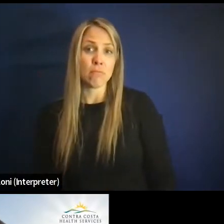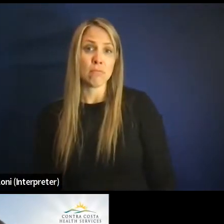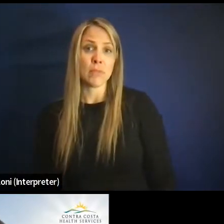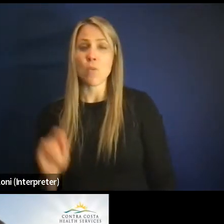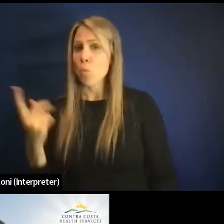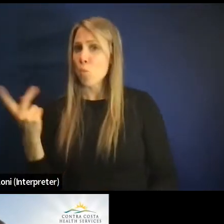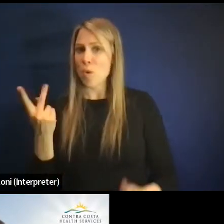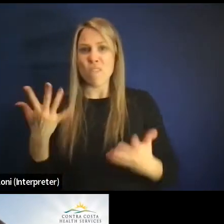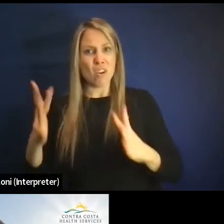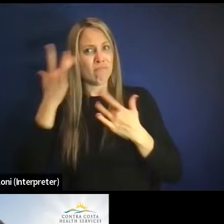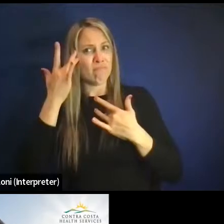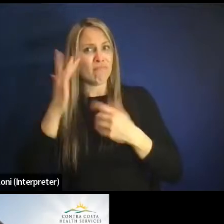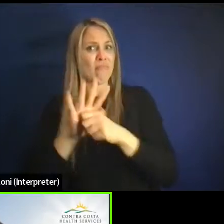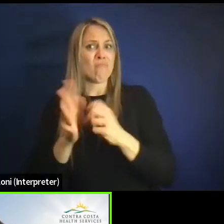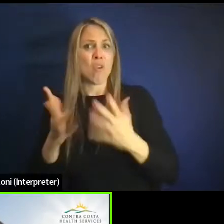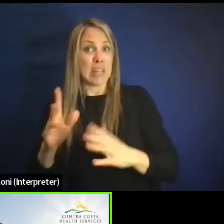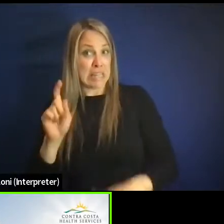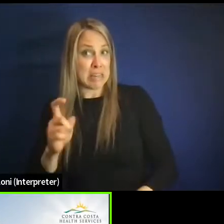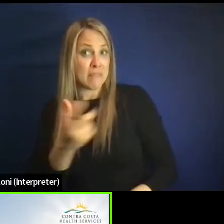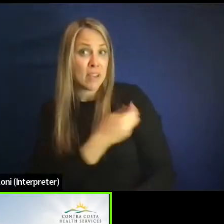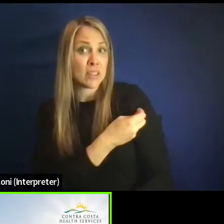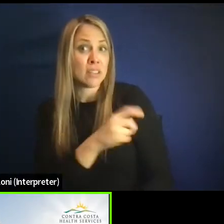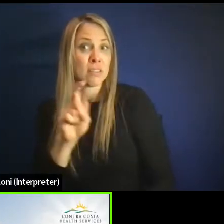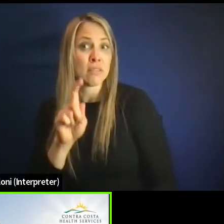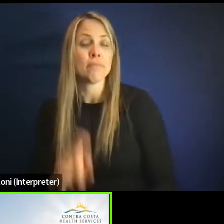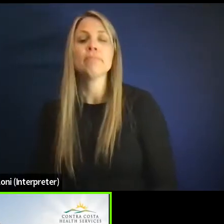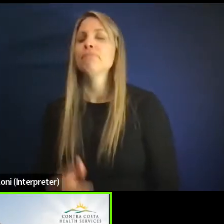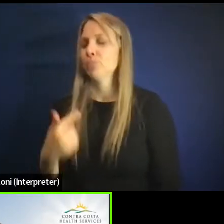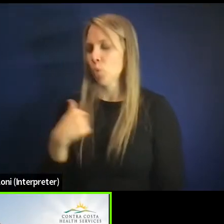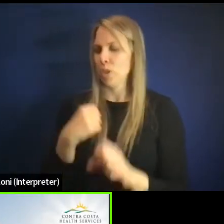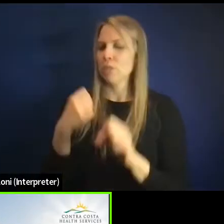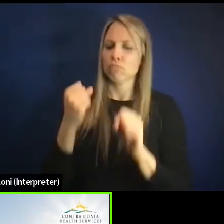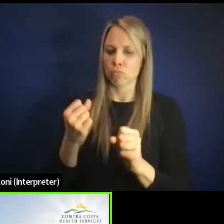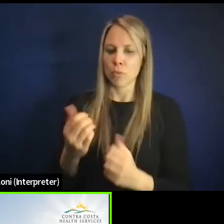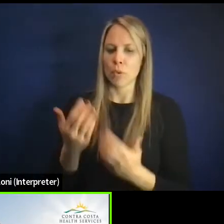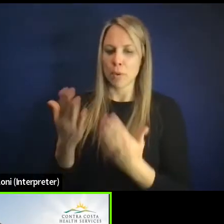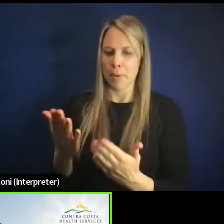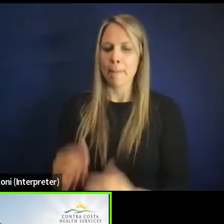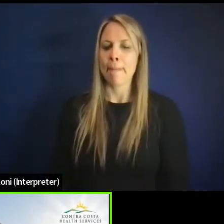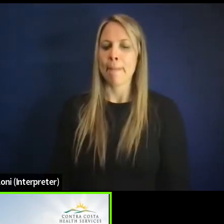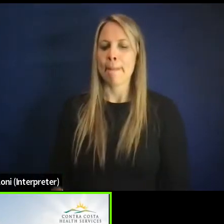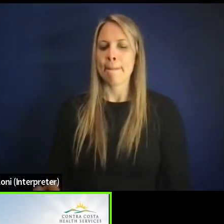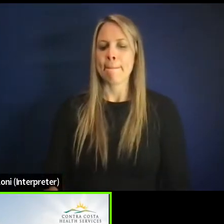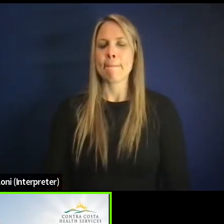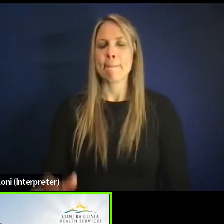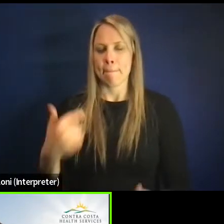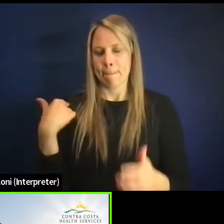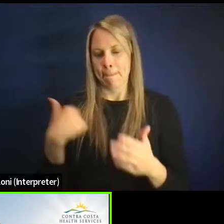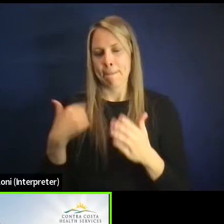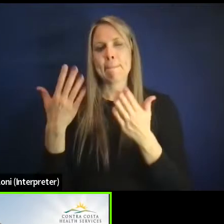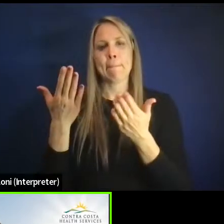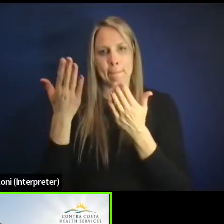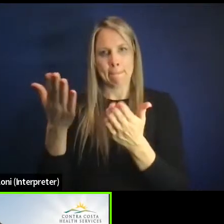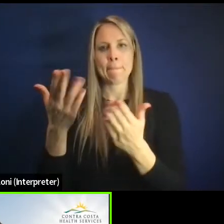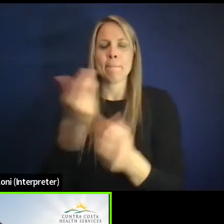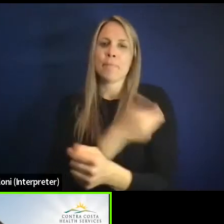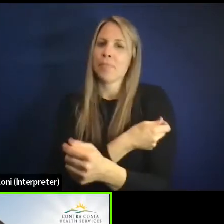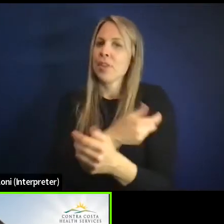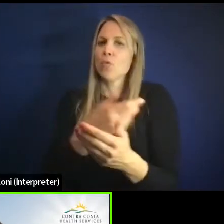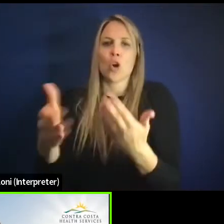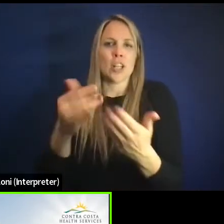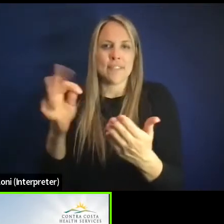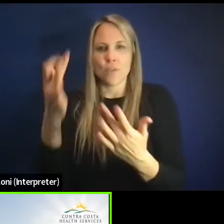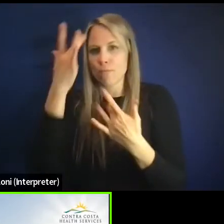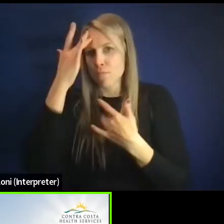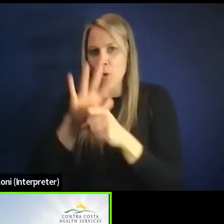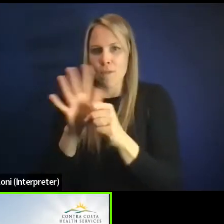already had COVID? We strongly recommend, and I strongly recommend people get vaccinated even if they've had COVID. We know